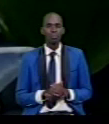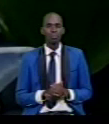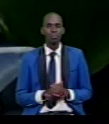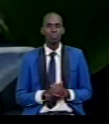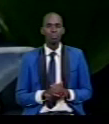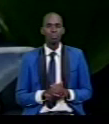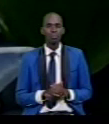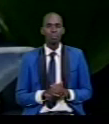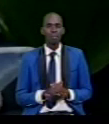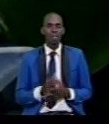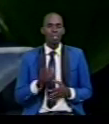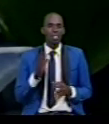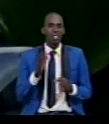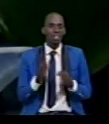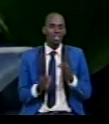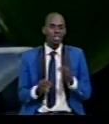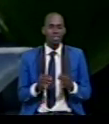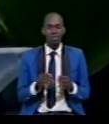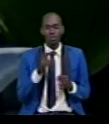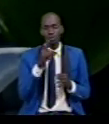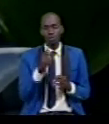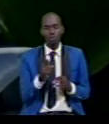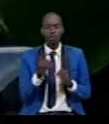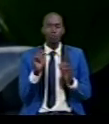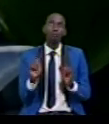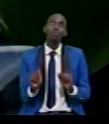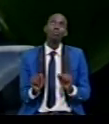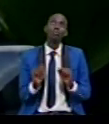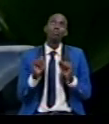If you gave your life to the Lord